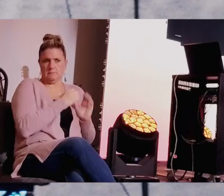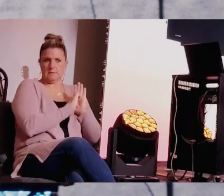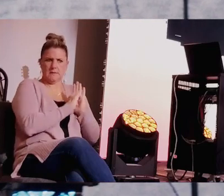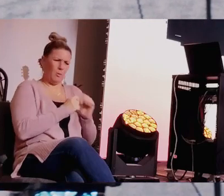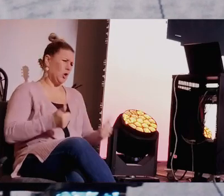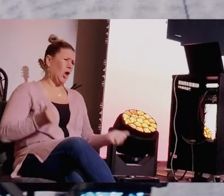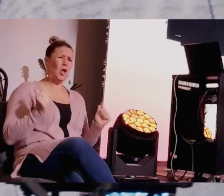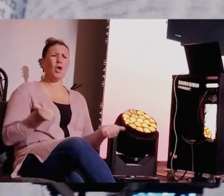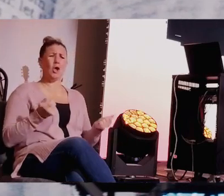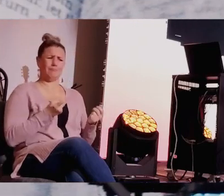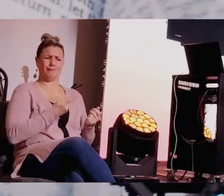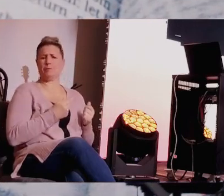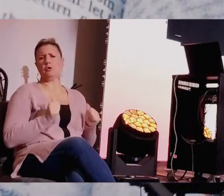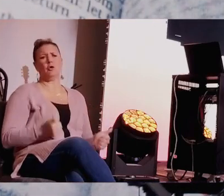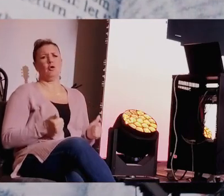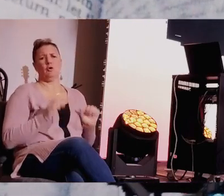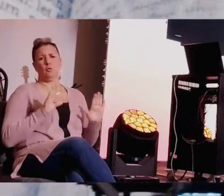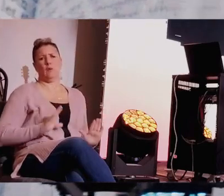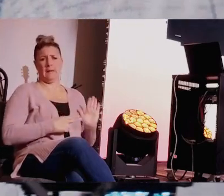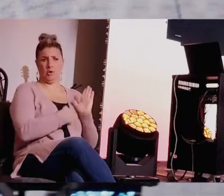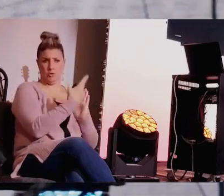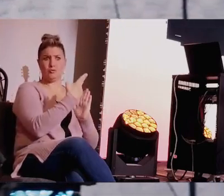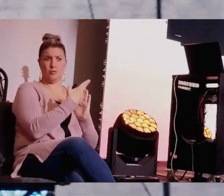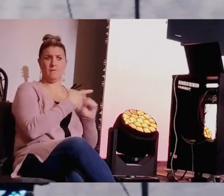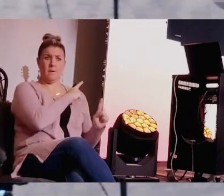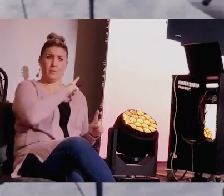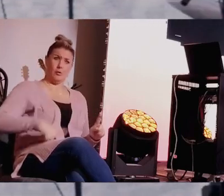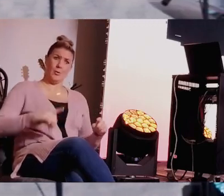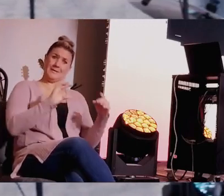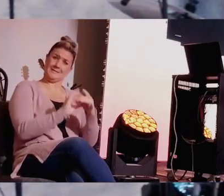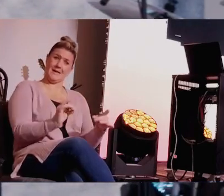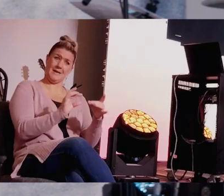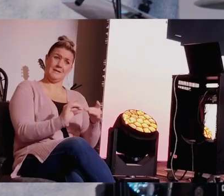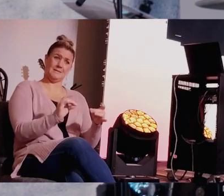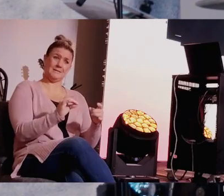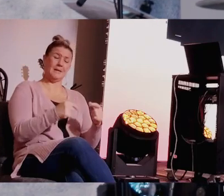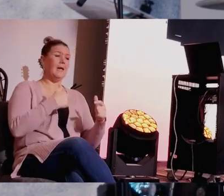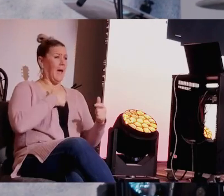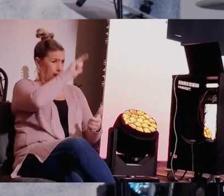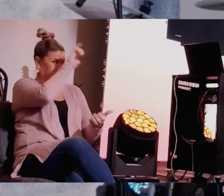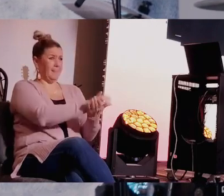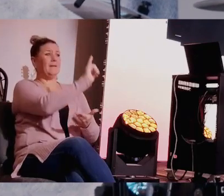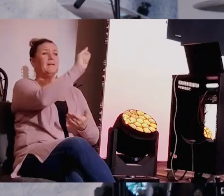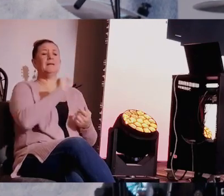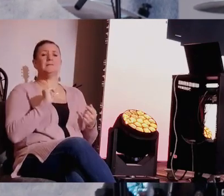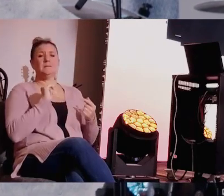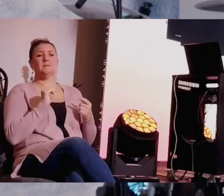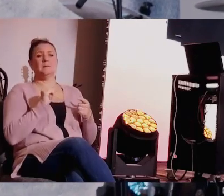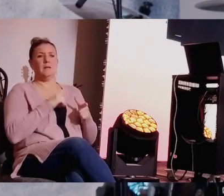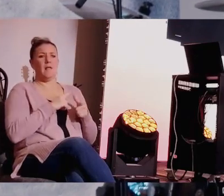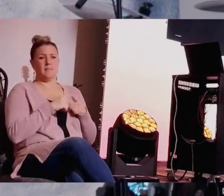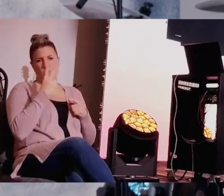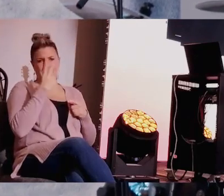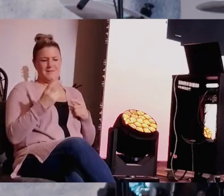We're good. We're great. Here's what the truth of the Lord says. I believe it. And you can see